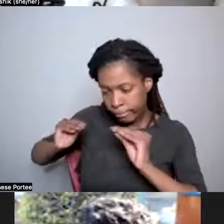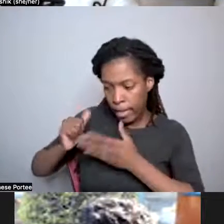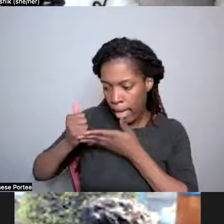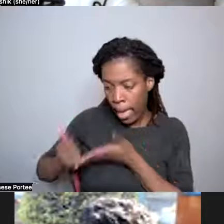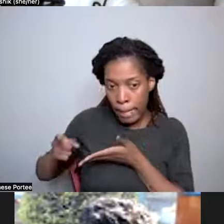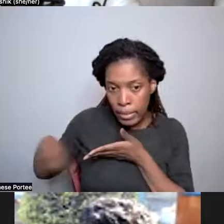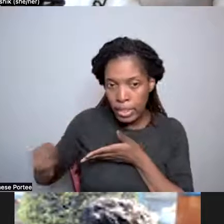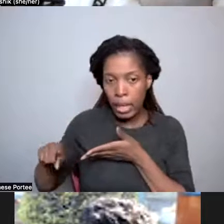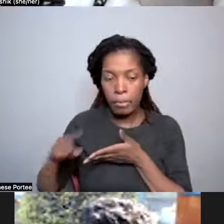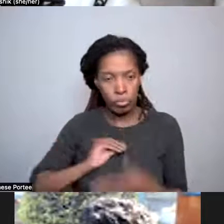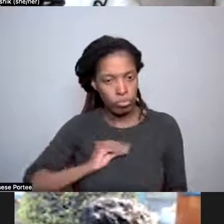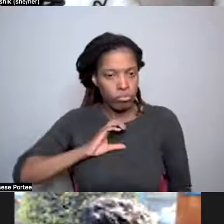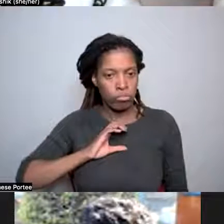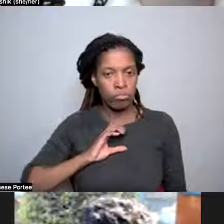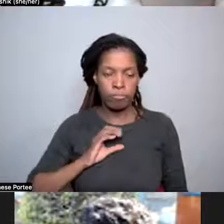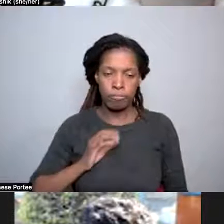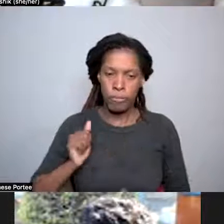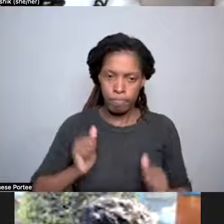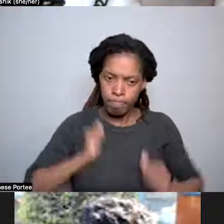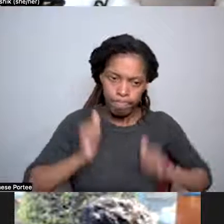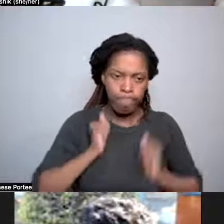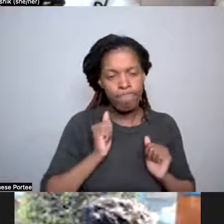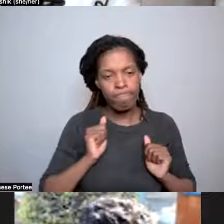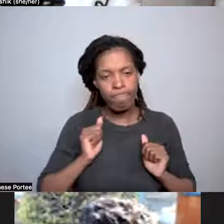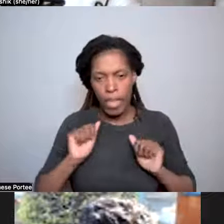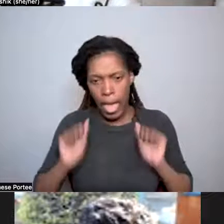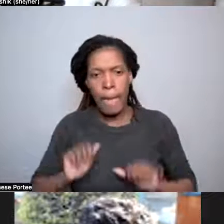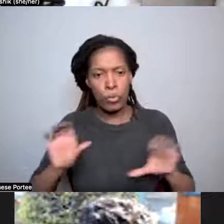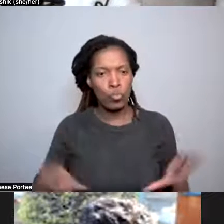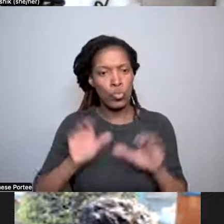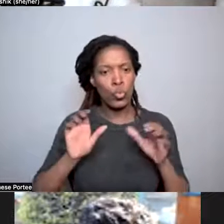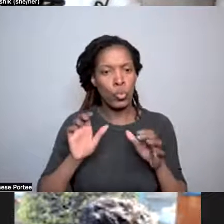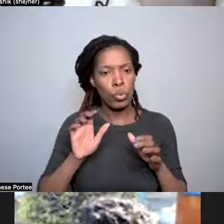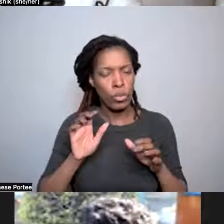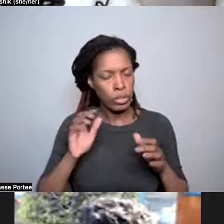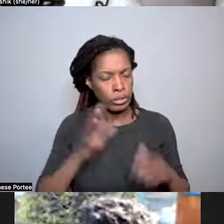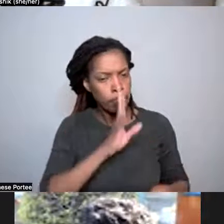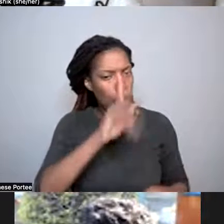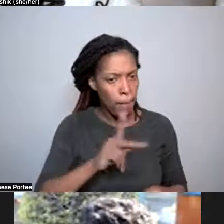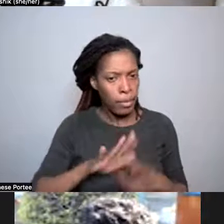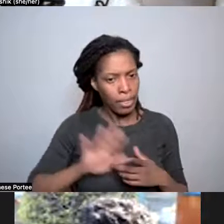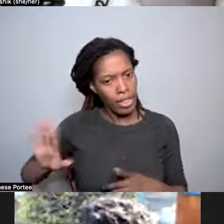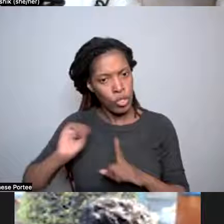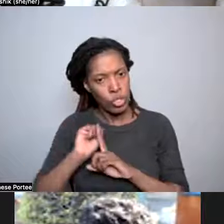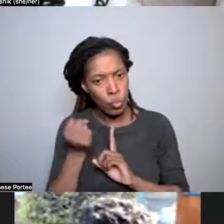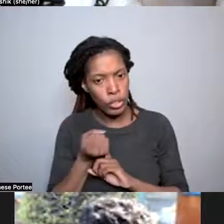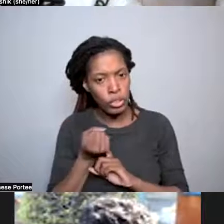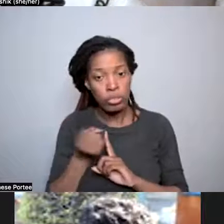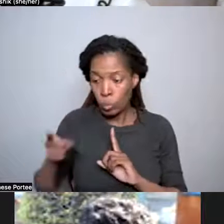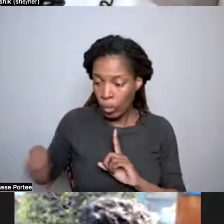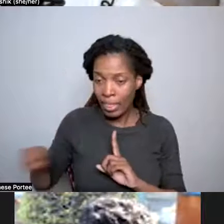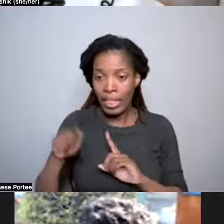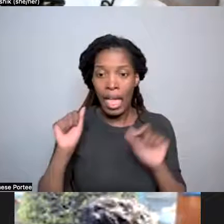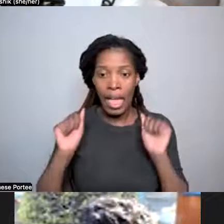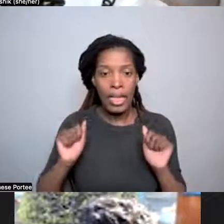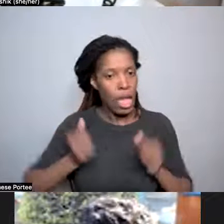self-confident, to accept their situation so that they can move to other step of